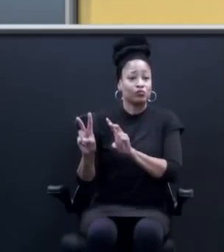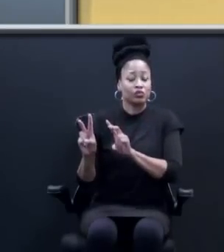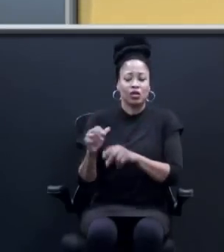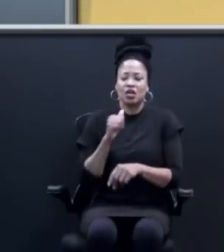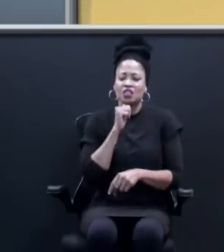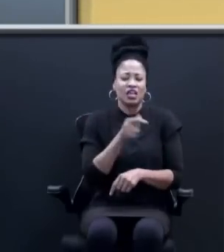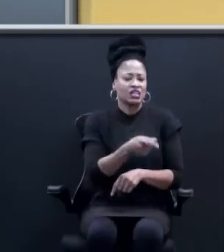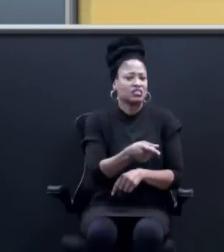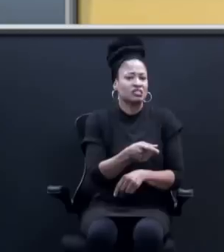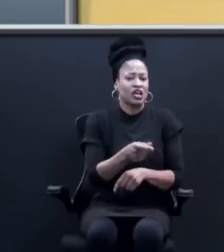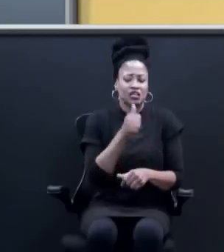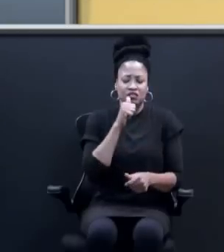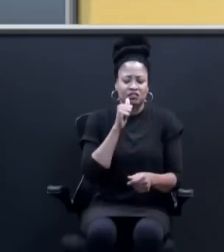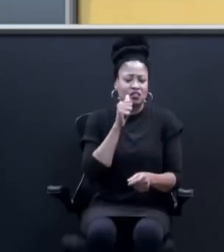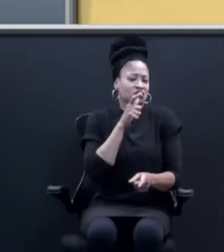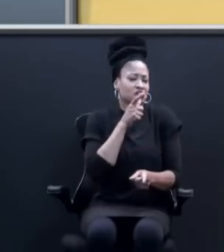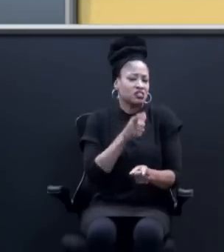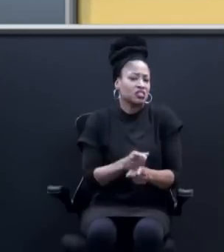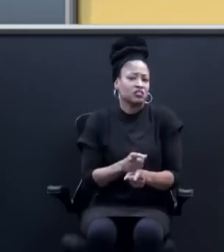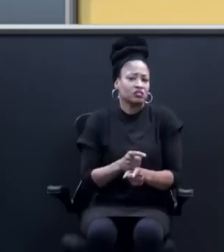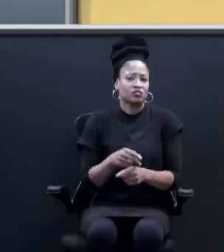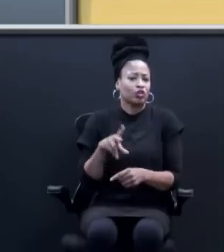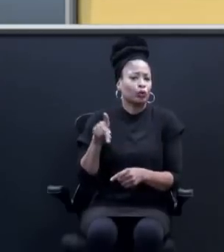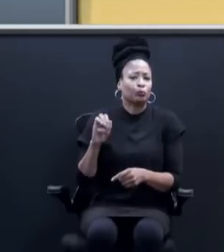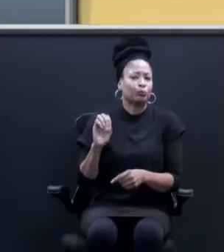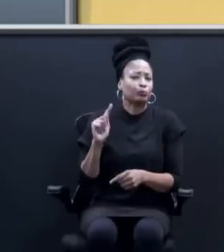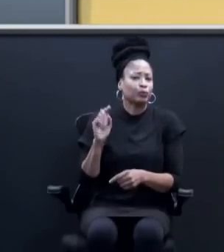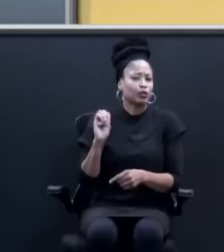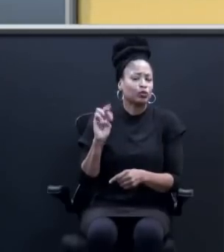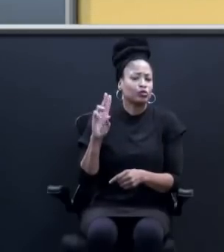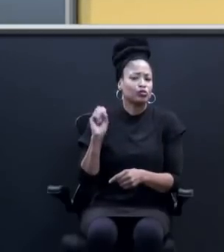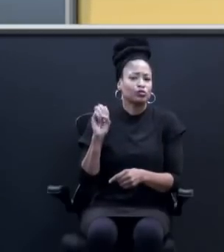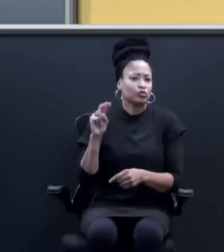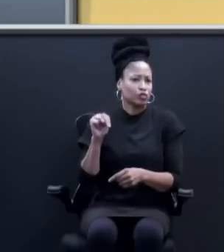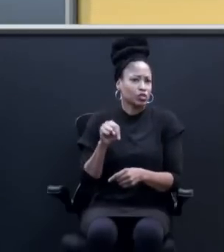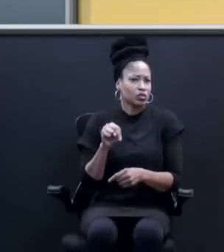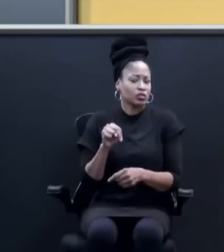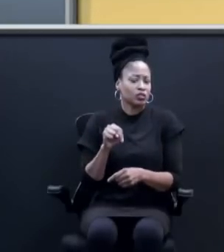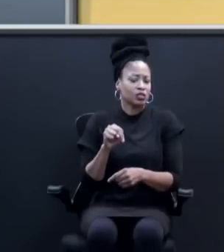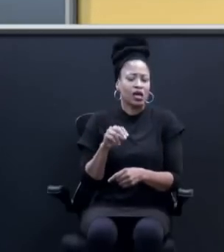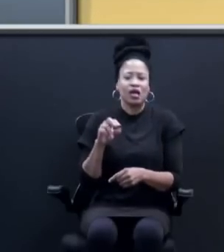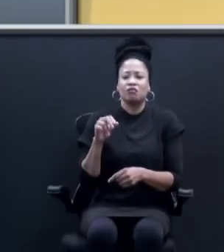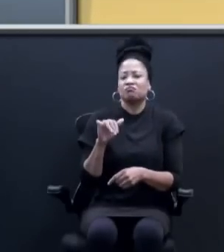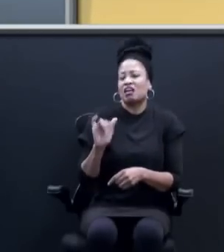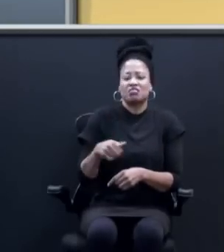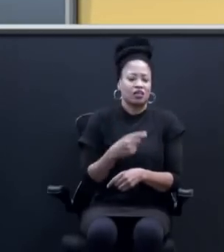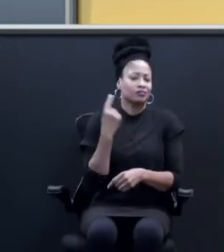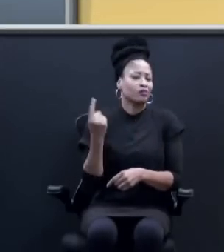gone to heaven looking down on you, you should not have seen none of her in that box, shouldn't you?